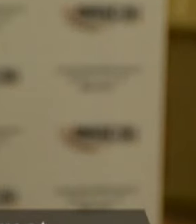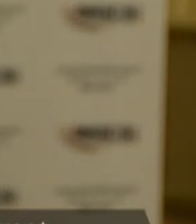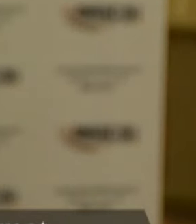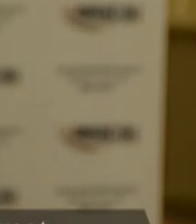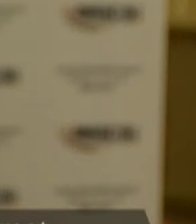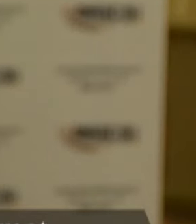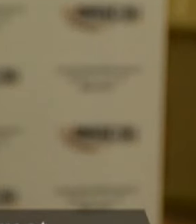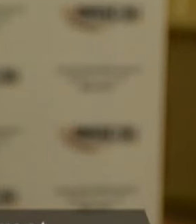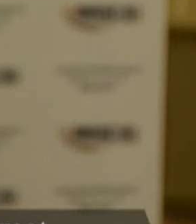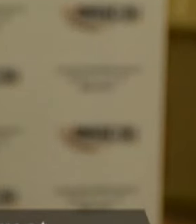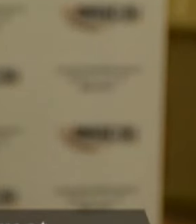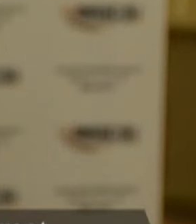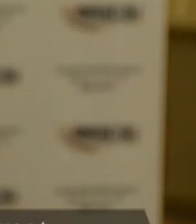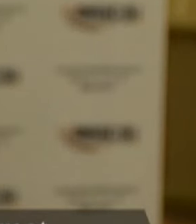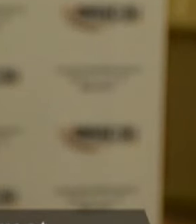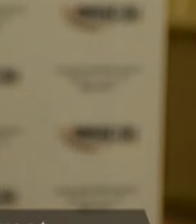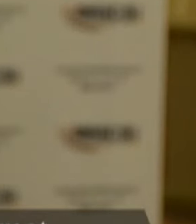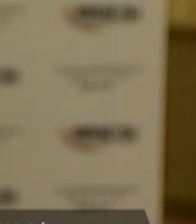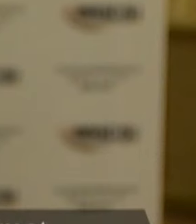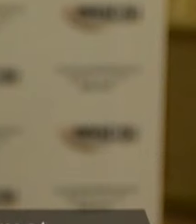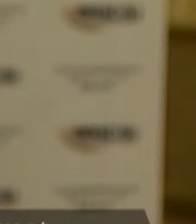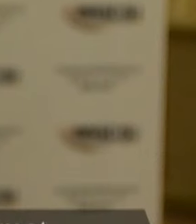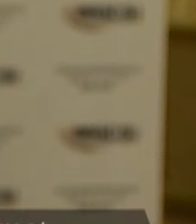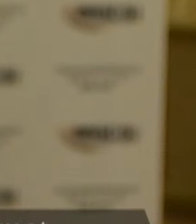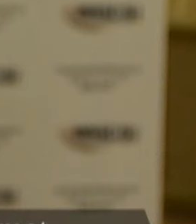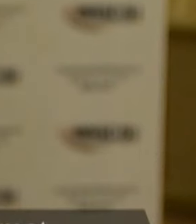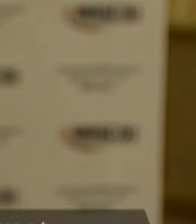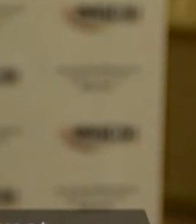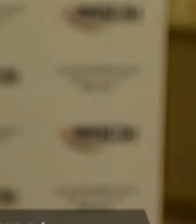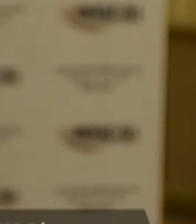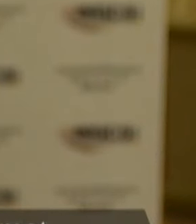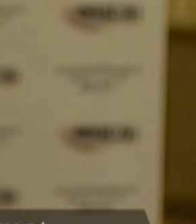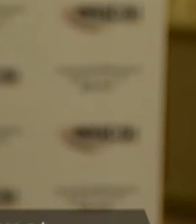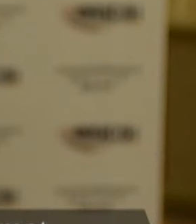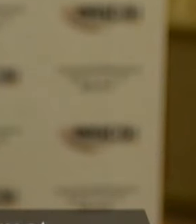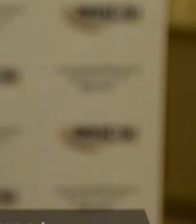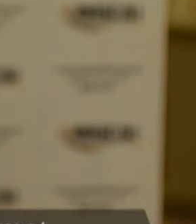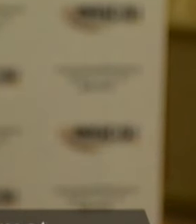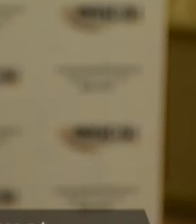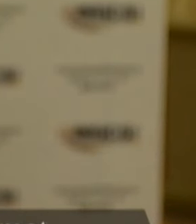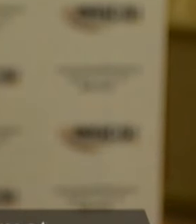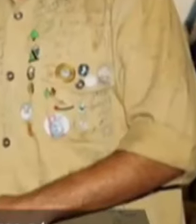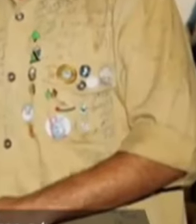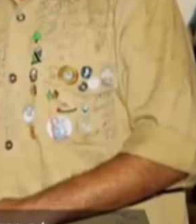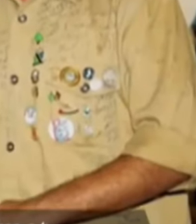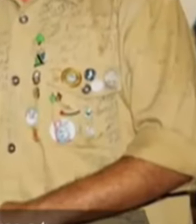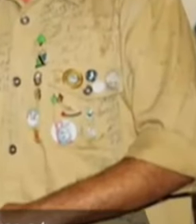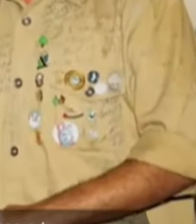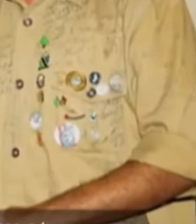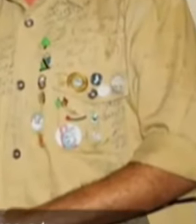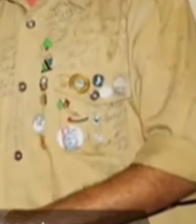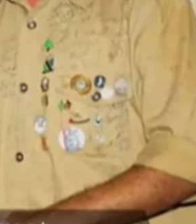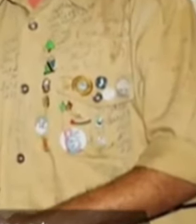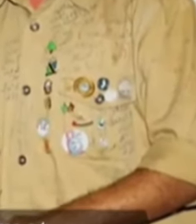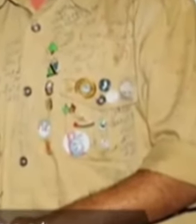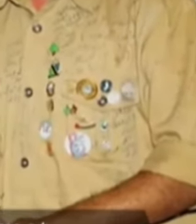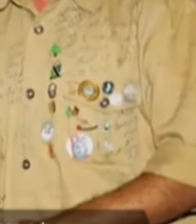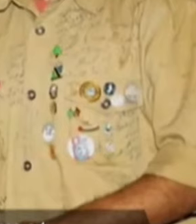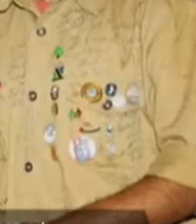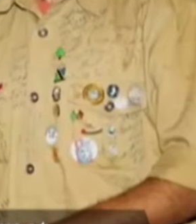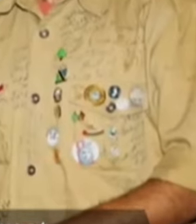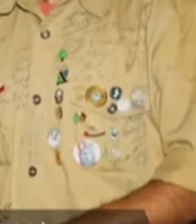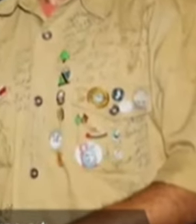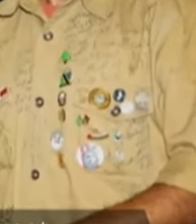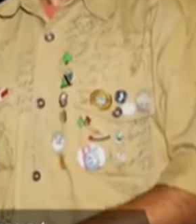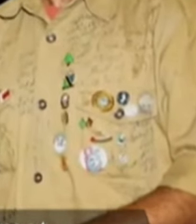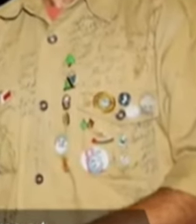Africa's assistance in establishing whether there is any weapons of mass destruction. He says there are a number of lessons